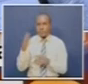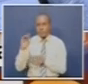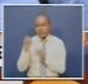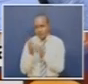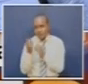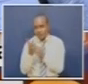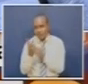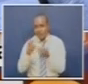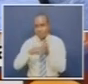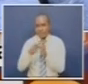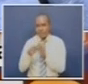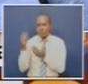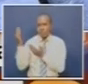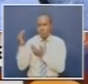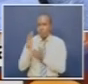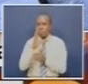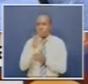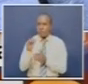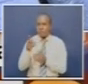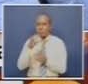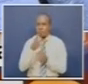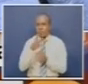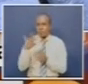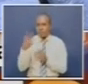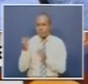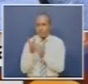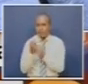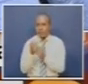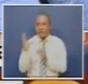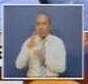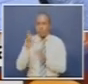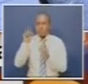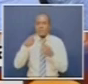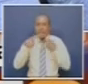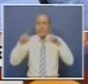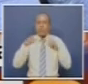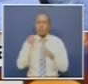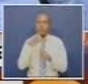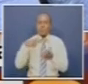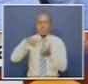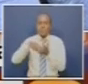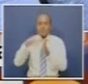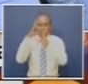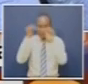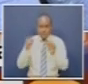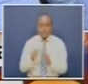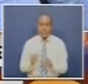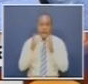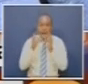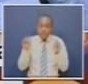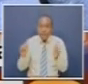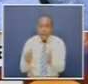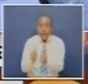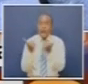saying you hope by then God should have sought out who should be the flag bearer? And my question again, if that day comes and